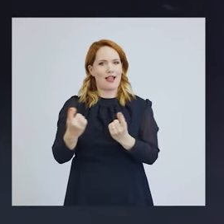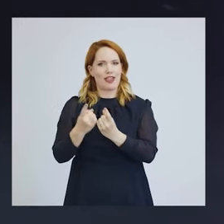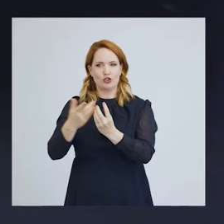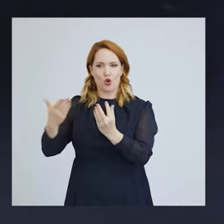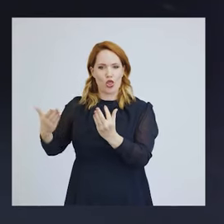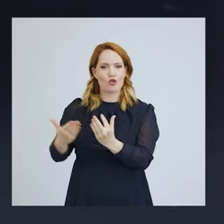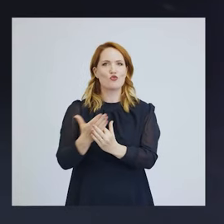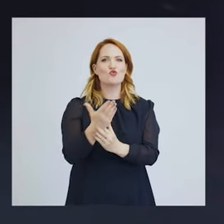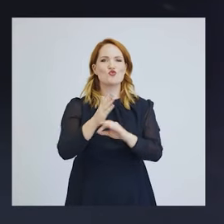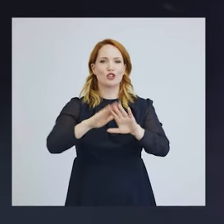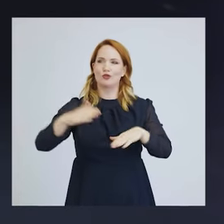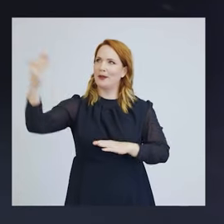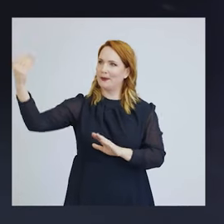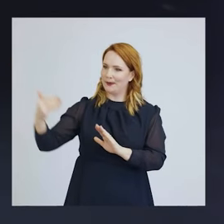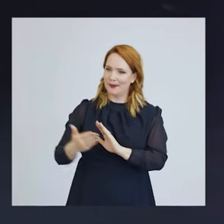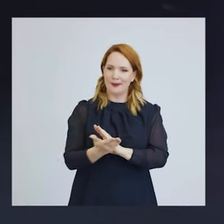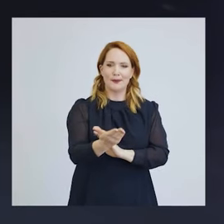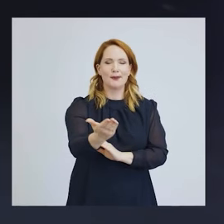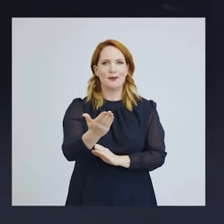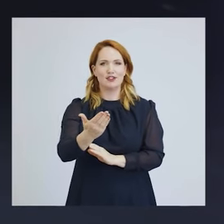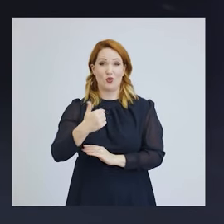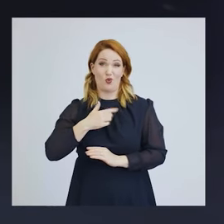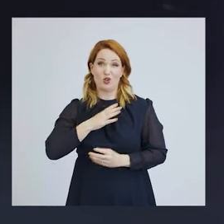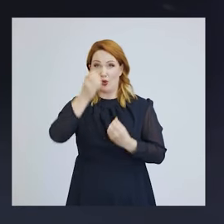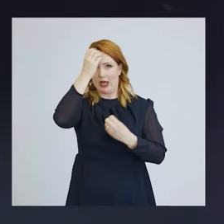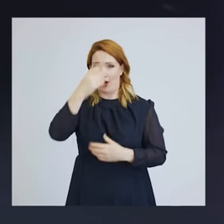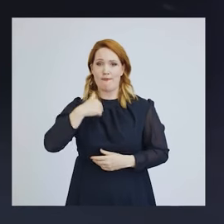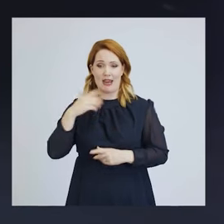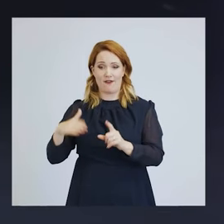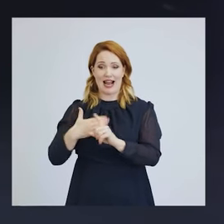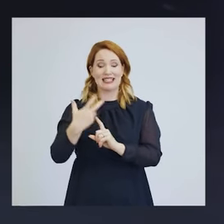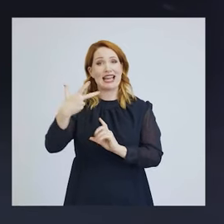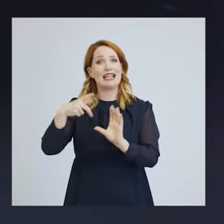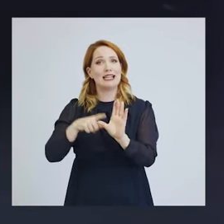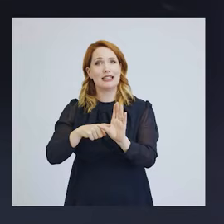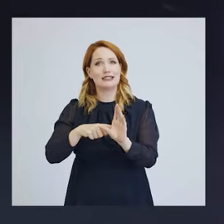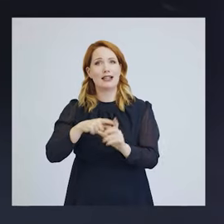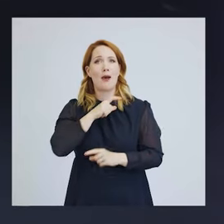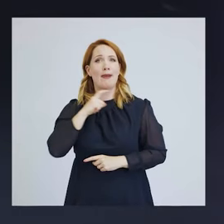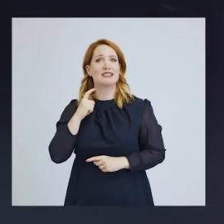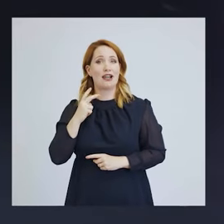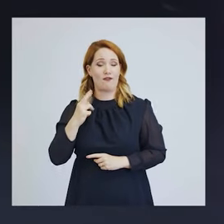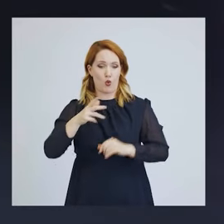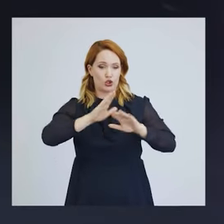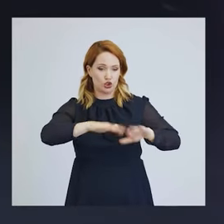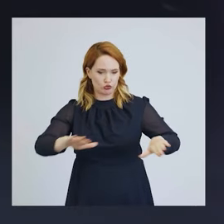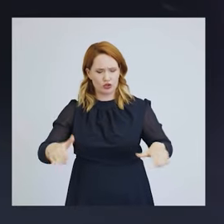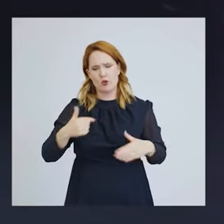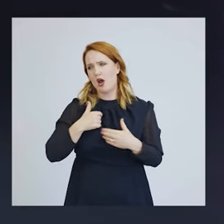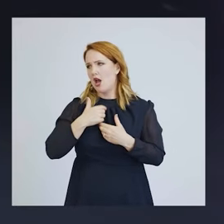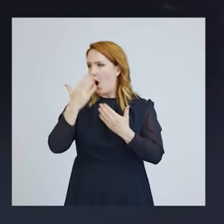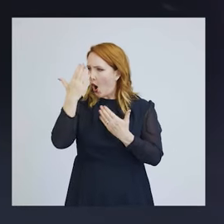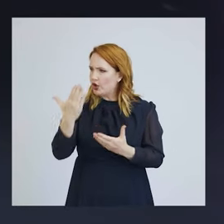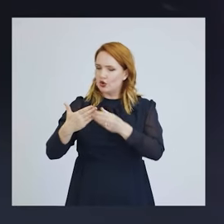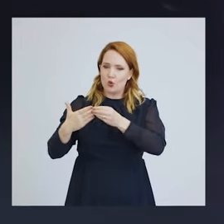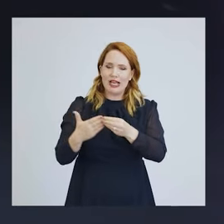thing through our kids. And I just want to say from my heart as a kids pastor the last 8 years, I'm just so honoured to